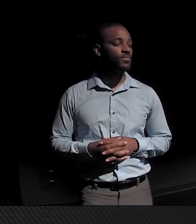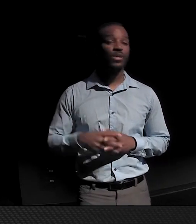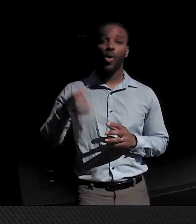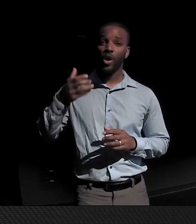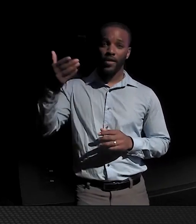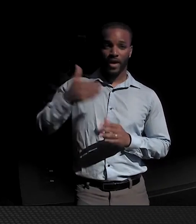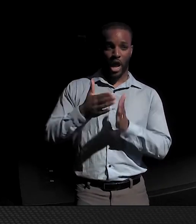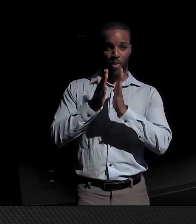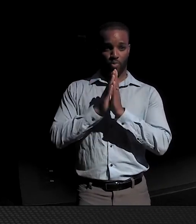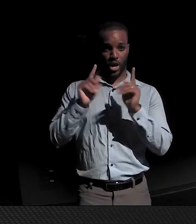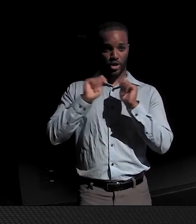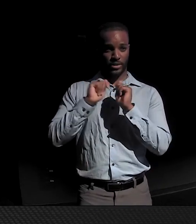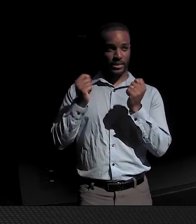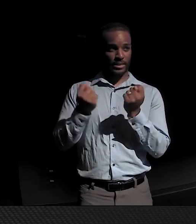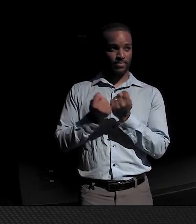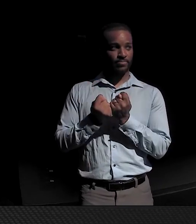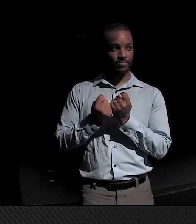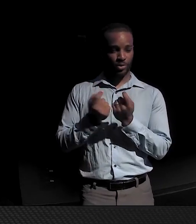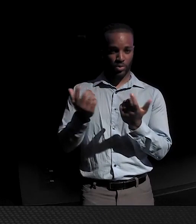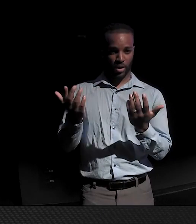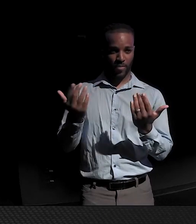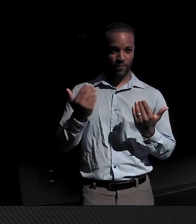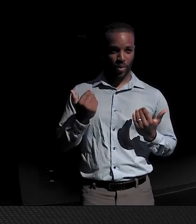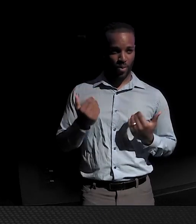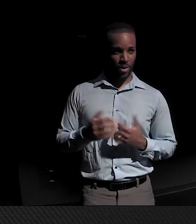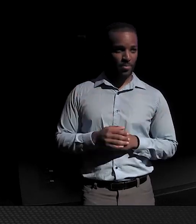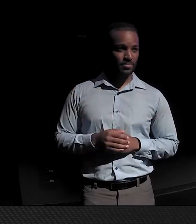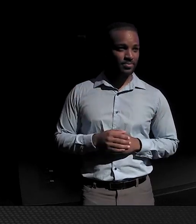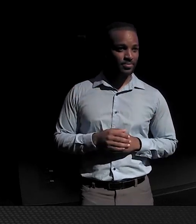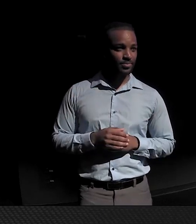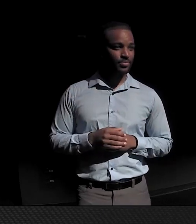I want to invite our prayer teams to come forward.